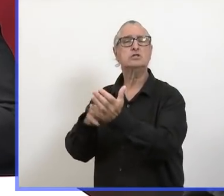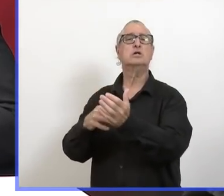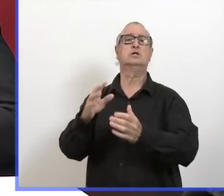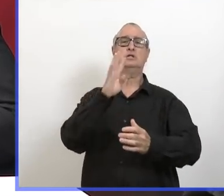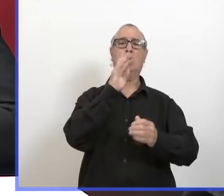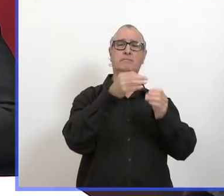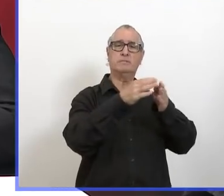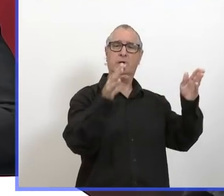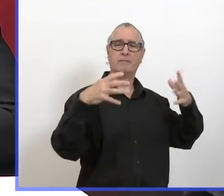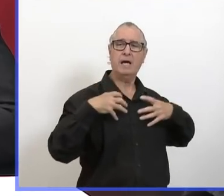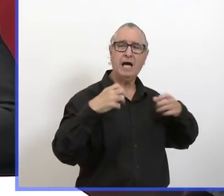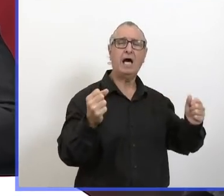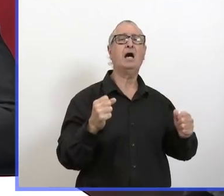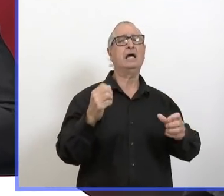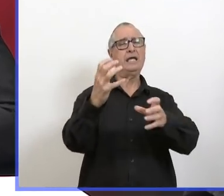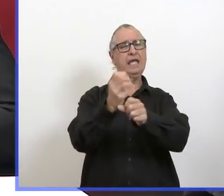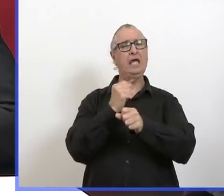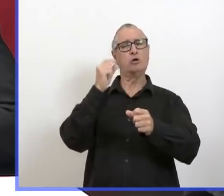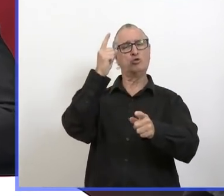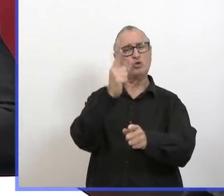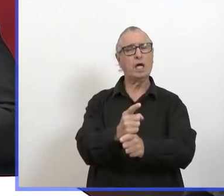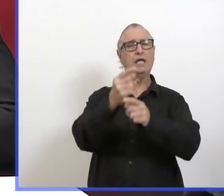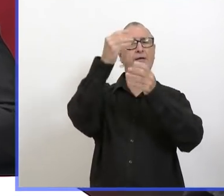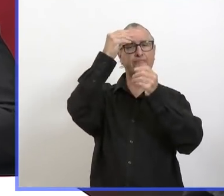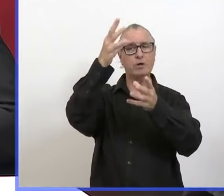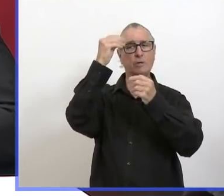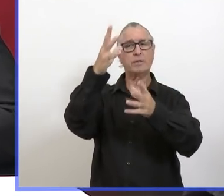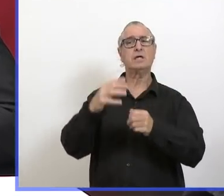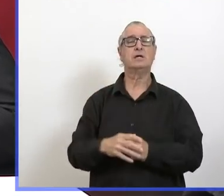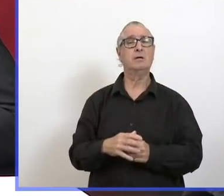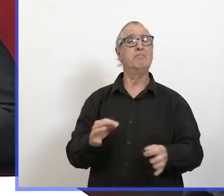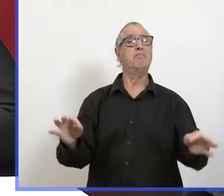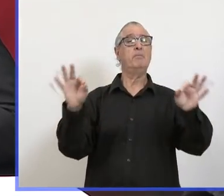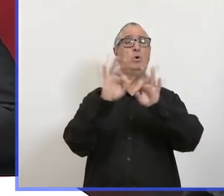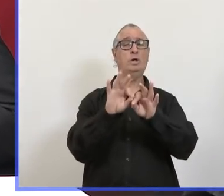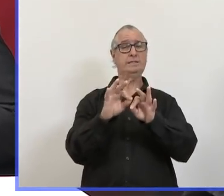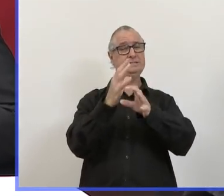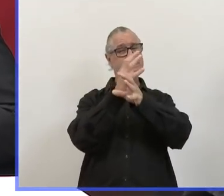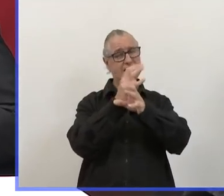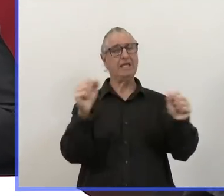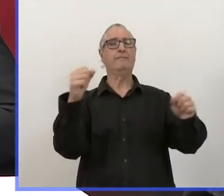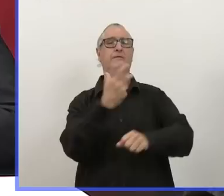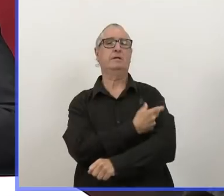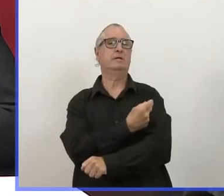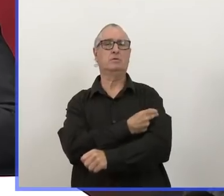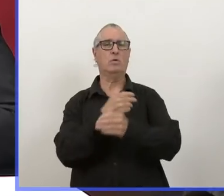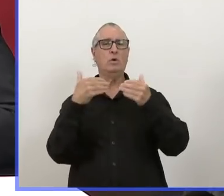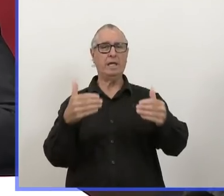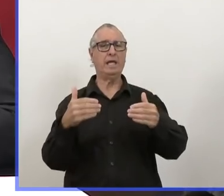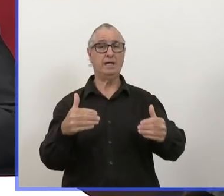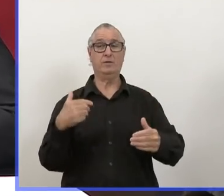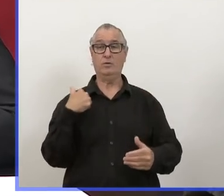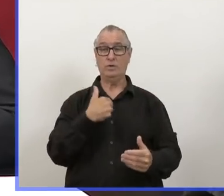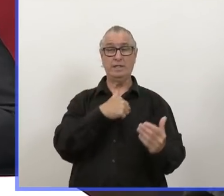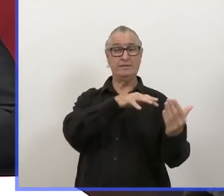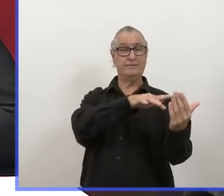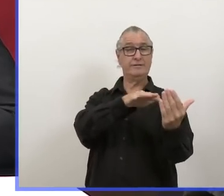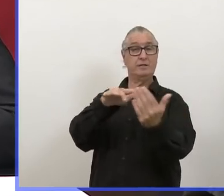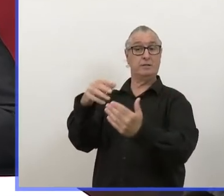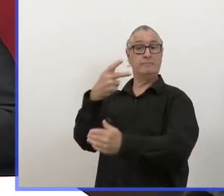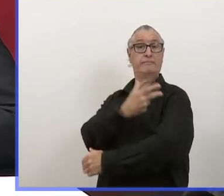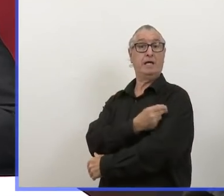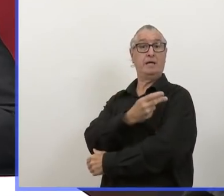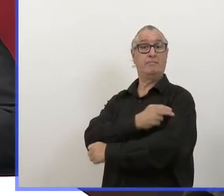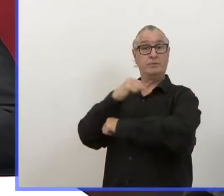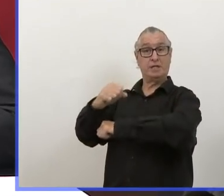what vaccinations mean and what it means to you, what it can mean to your family, and talk about what are the hesitancy issues. We see a